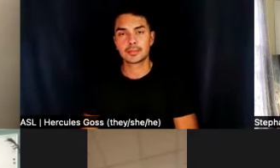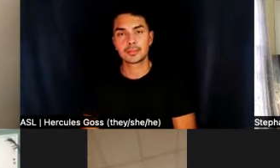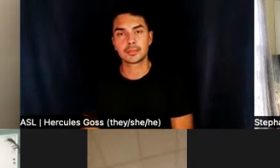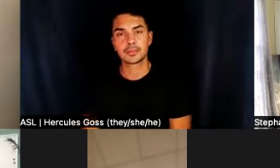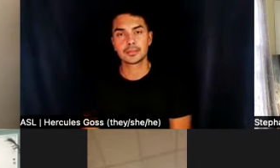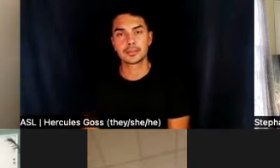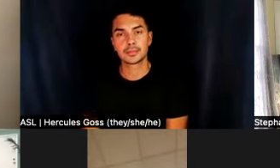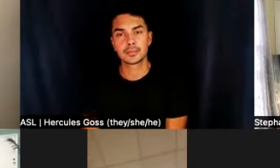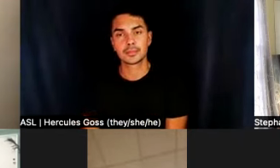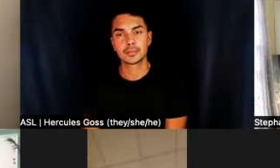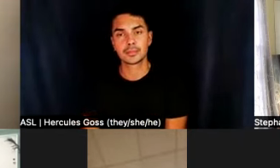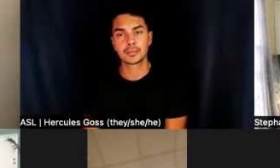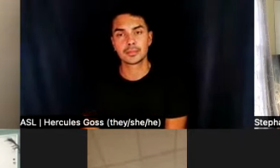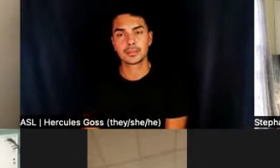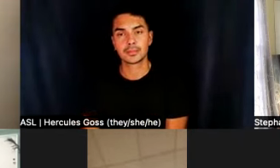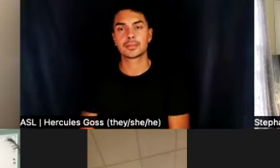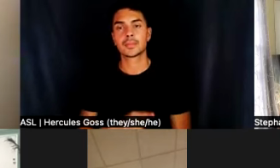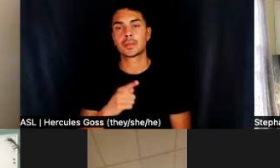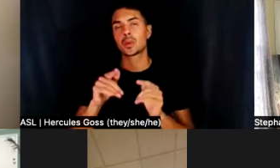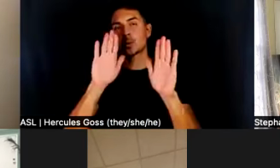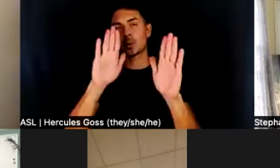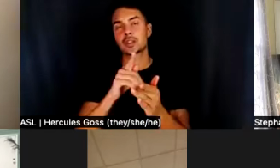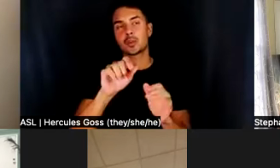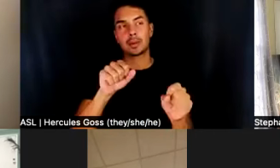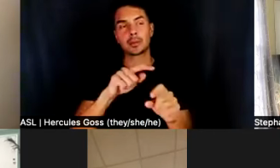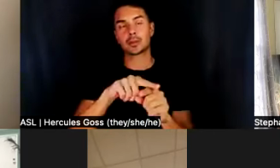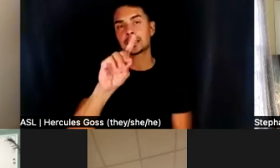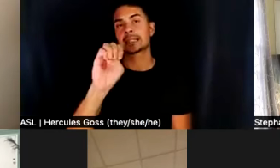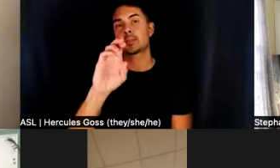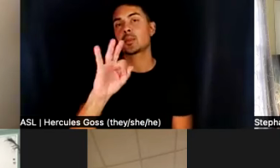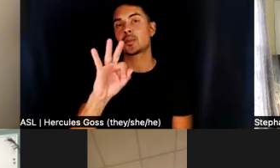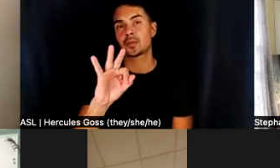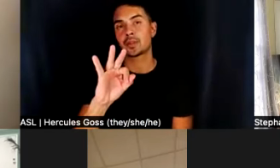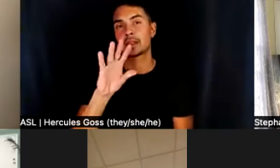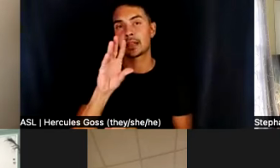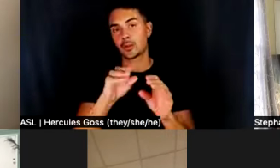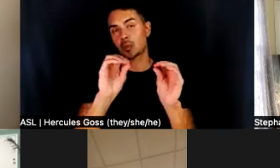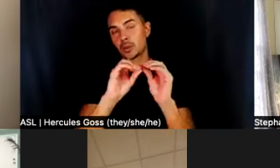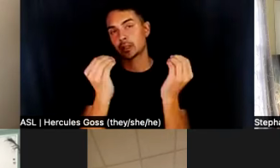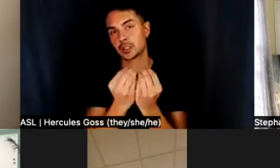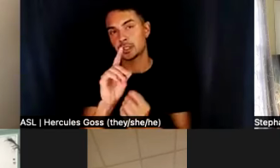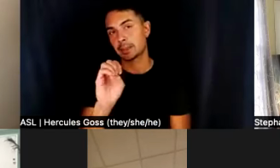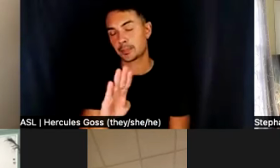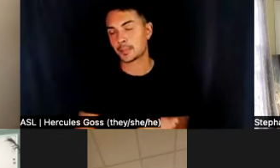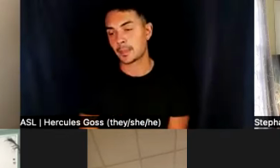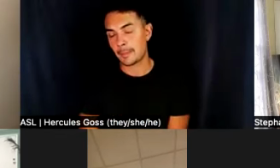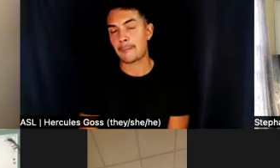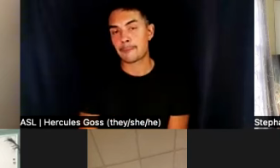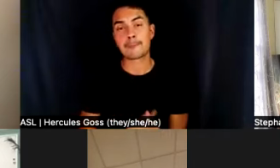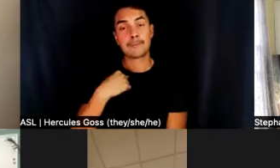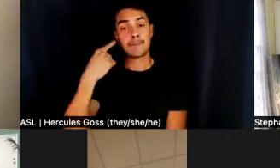And what a gift that she was able to debrief with you within your organization, Debbie. Because I